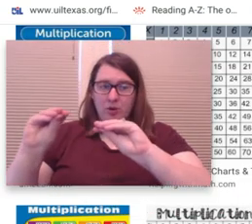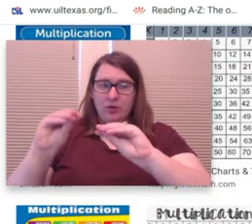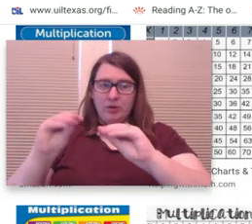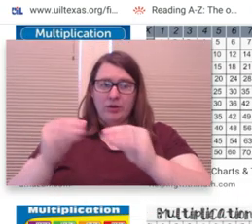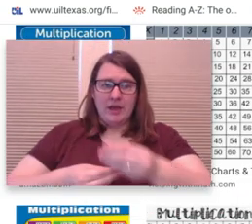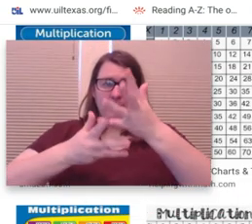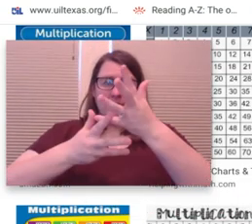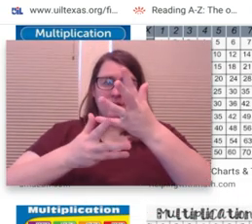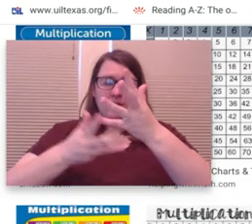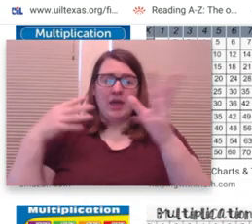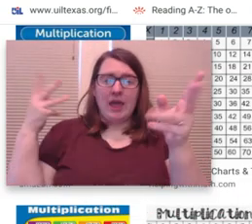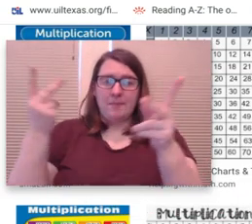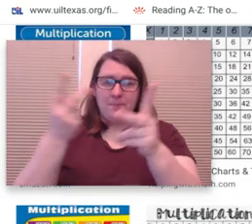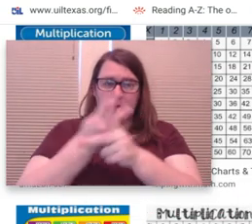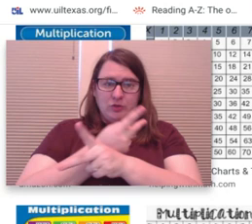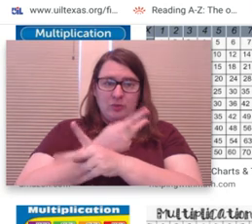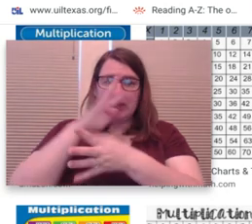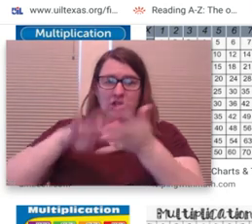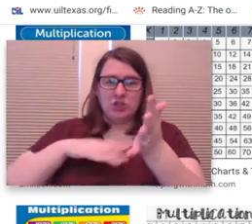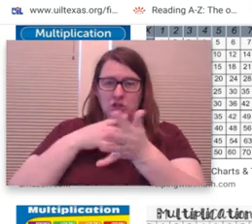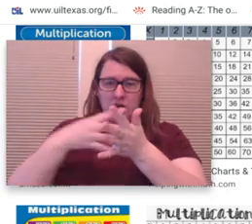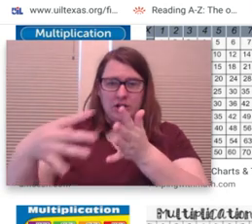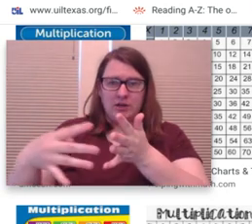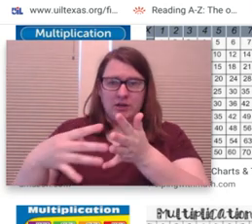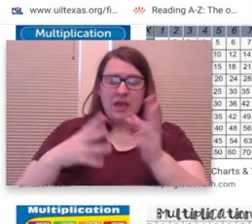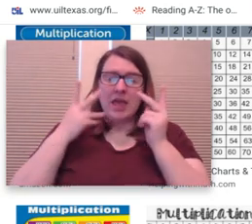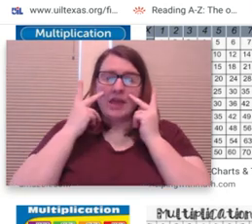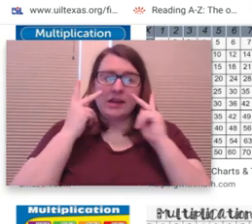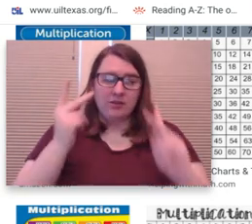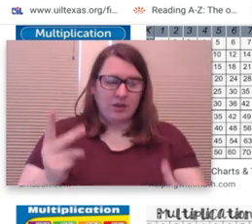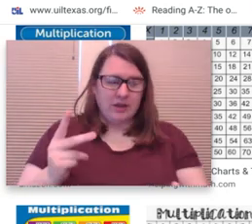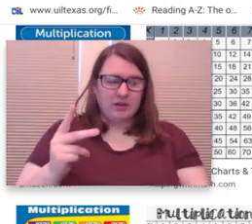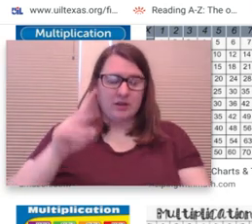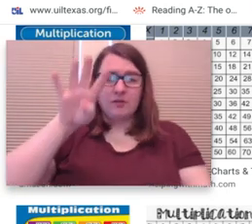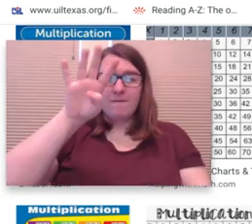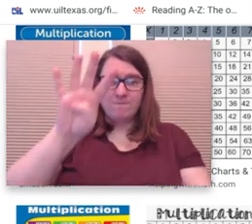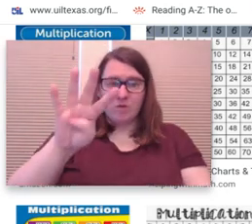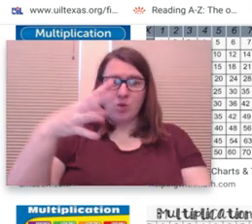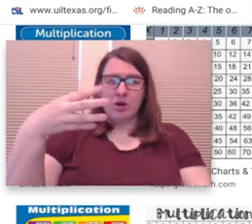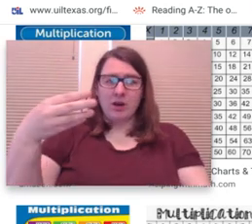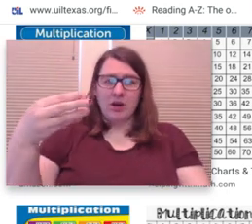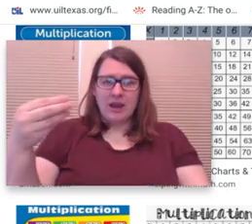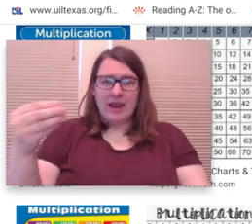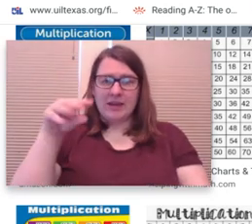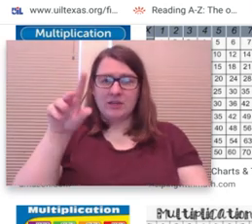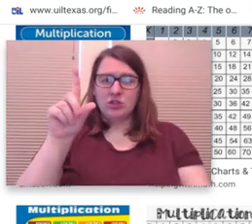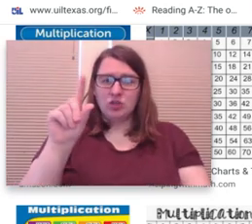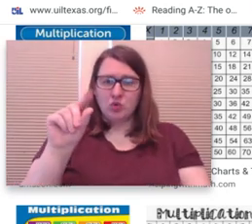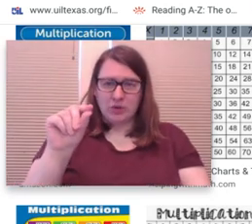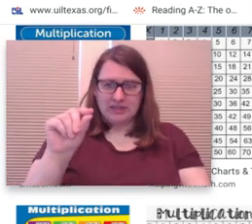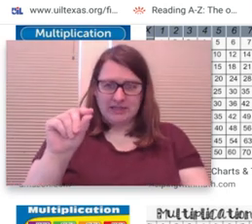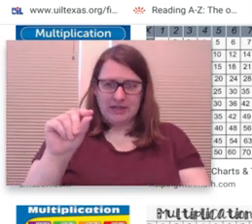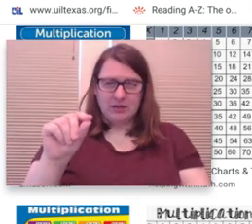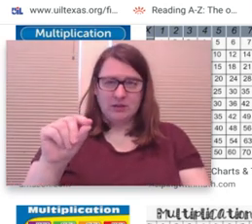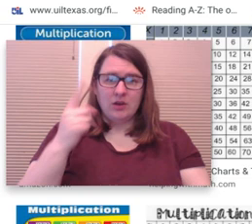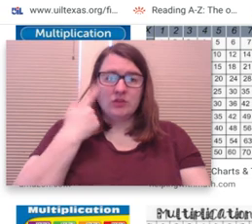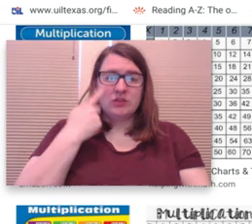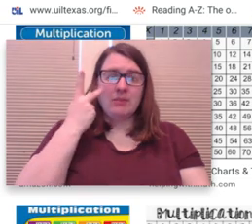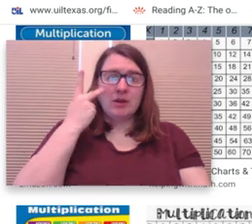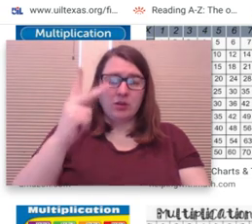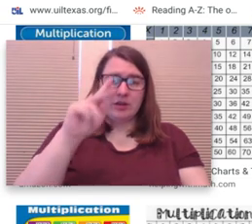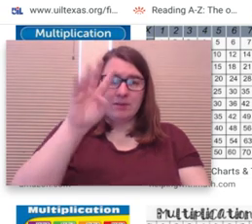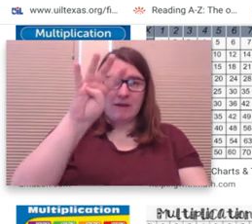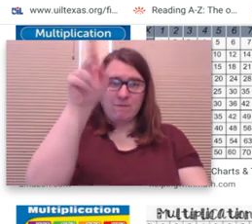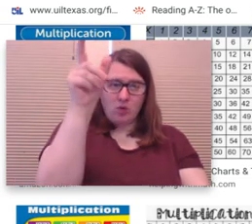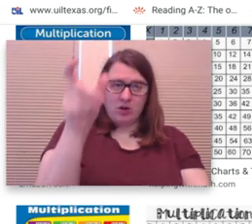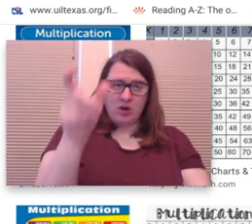I pull up a multiplication chart and I look 4 and t. So